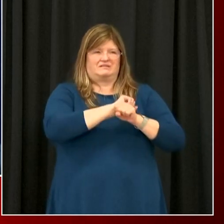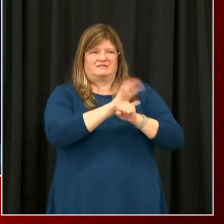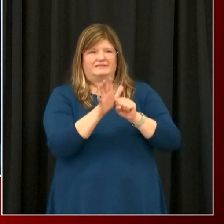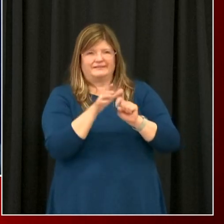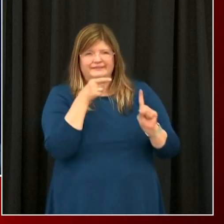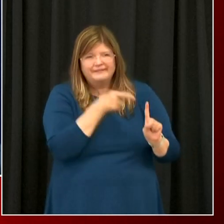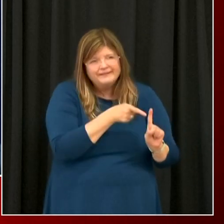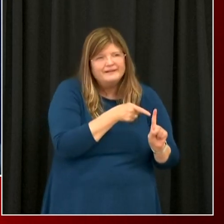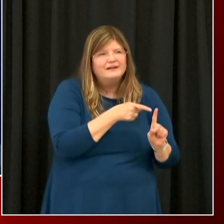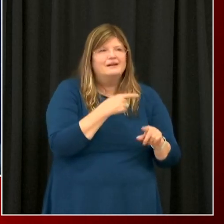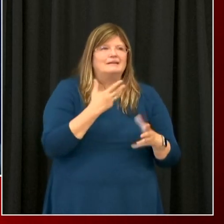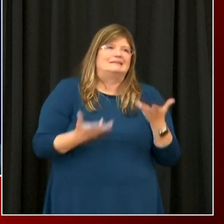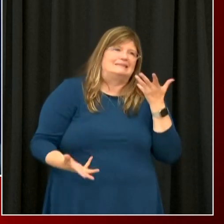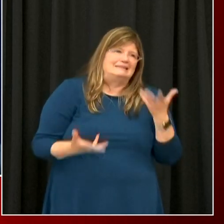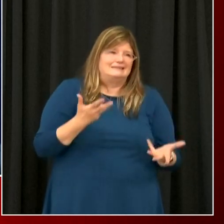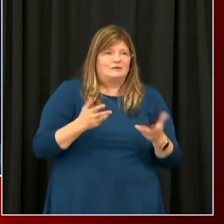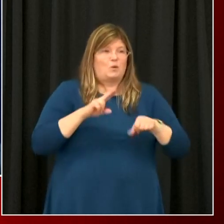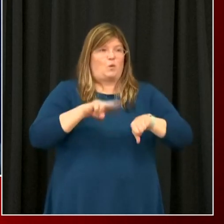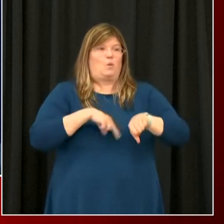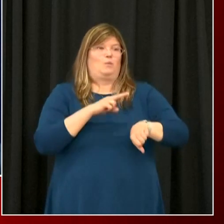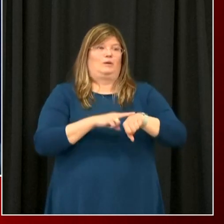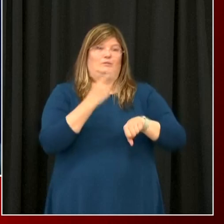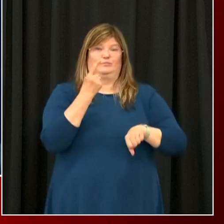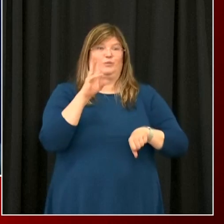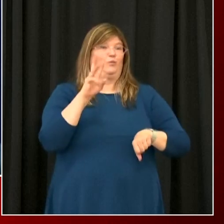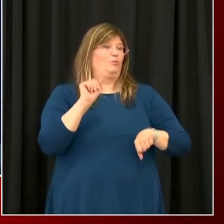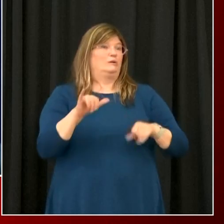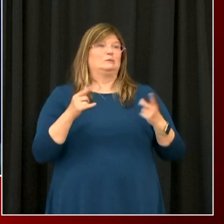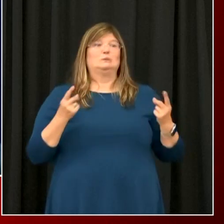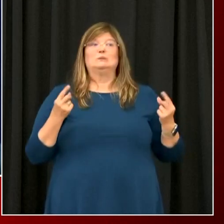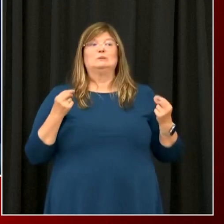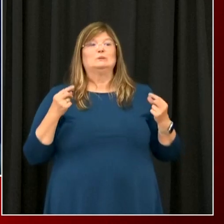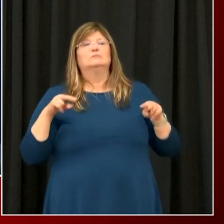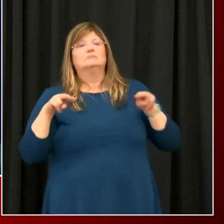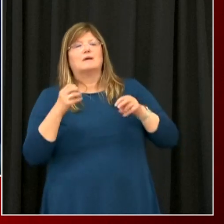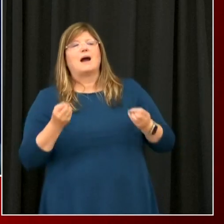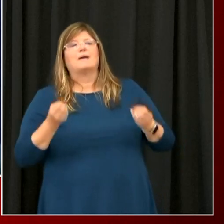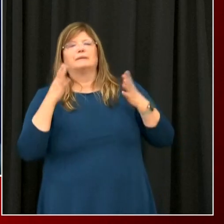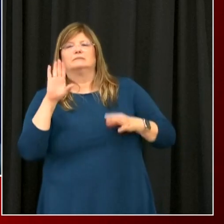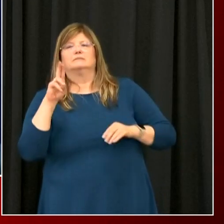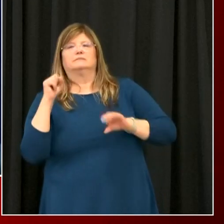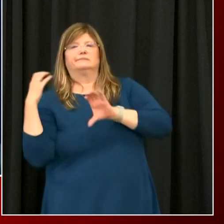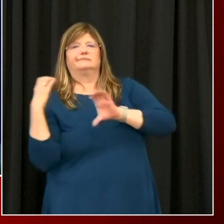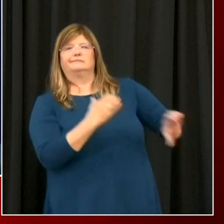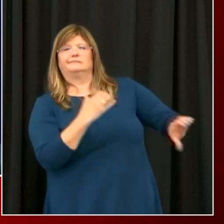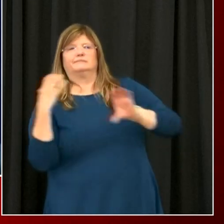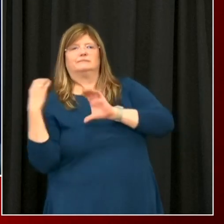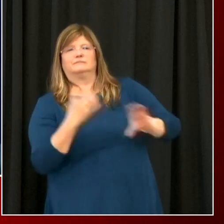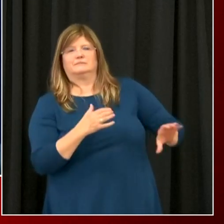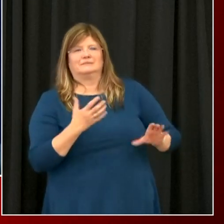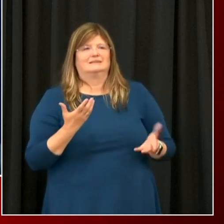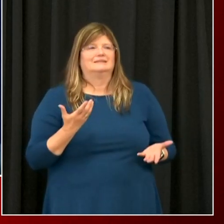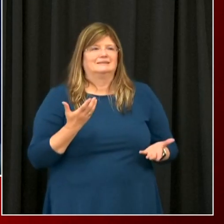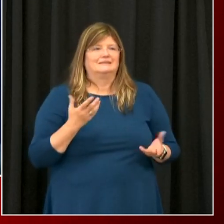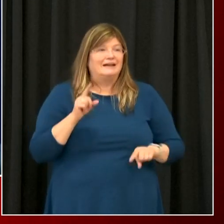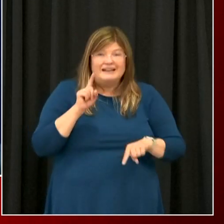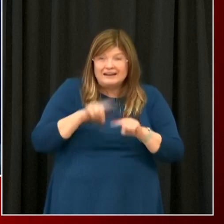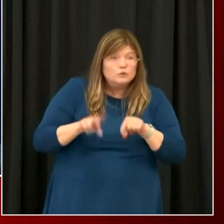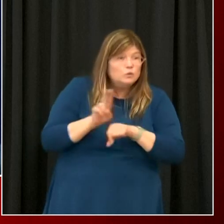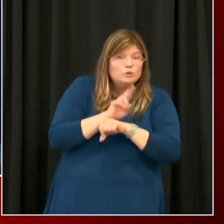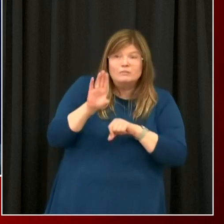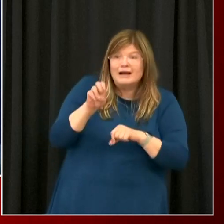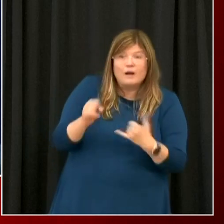So normally one of those measures is the buses that may be coming into the city, and that is not a measure that we will have. But we will have measurements